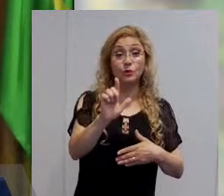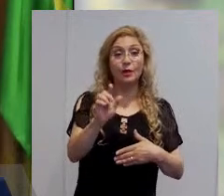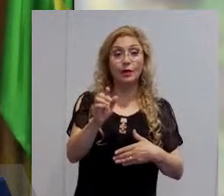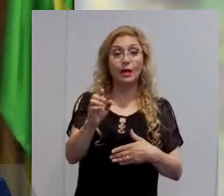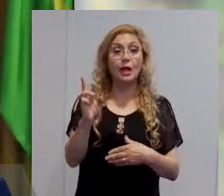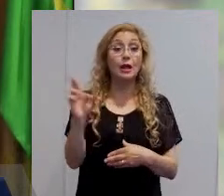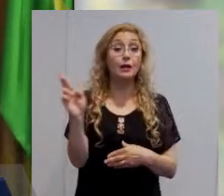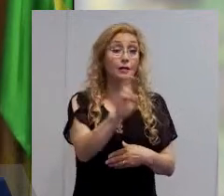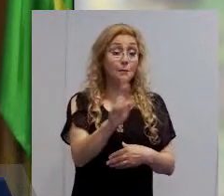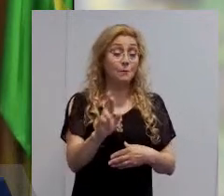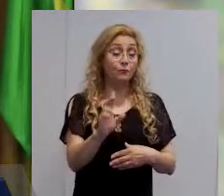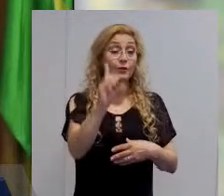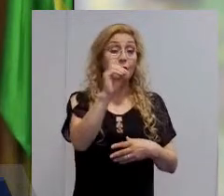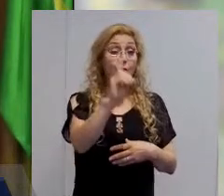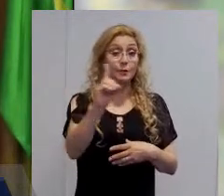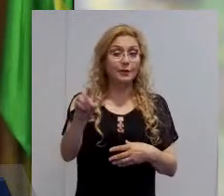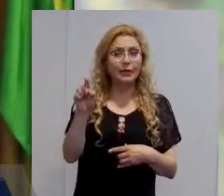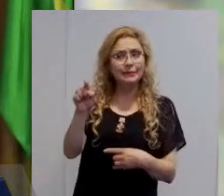have